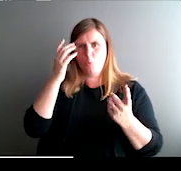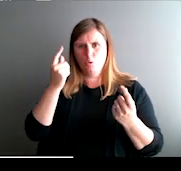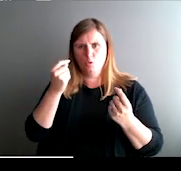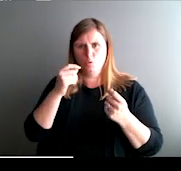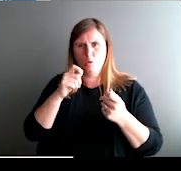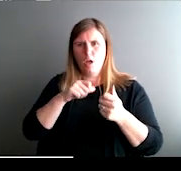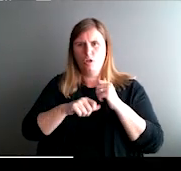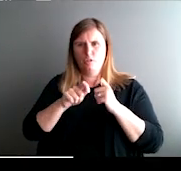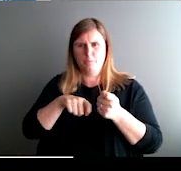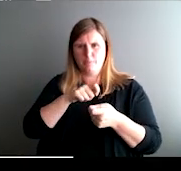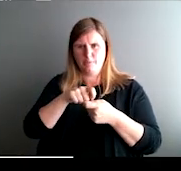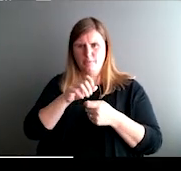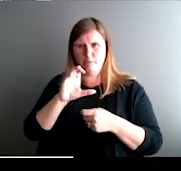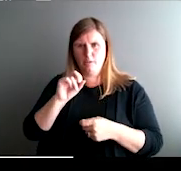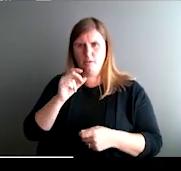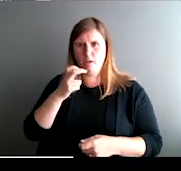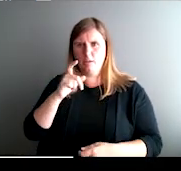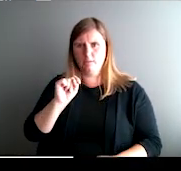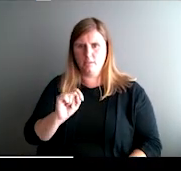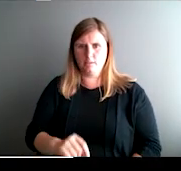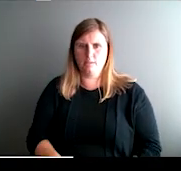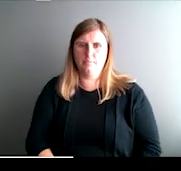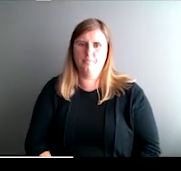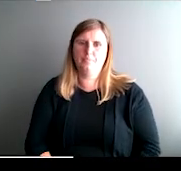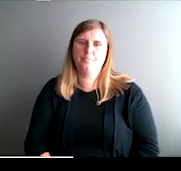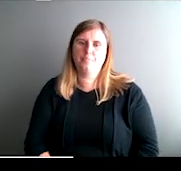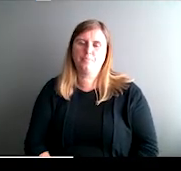certain context.